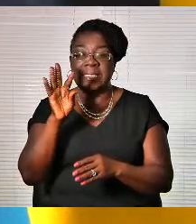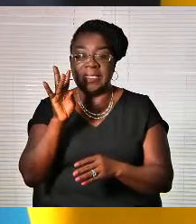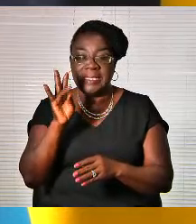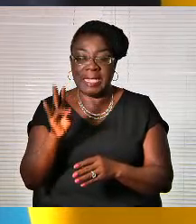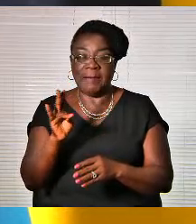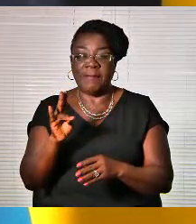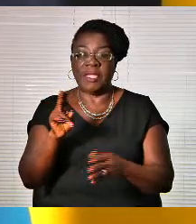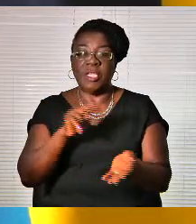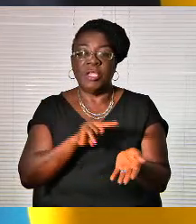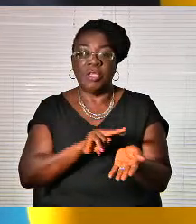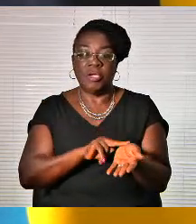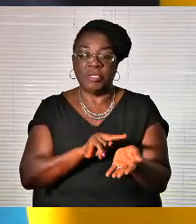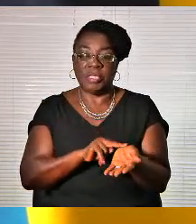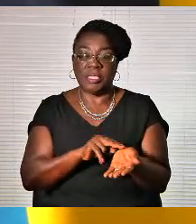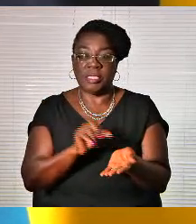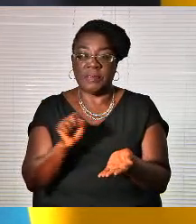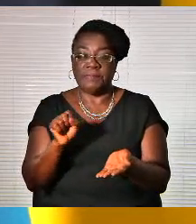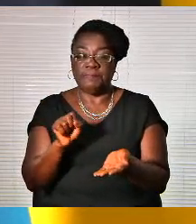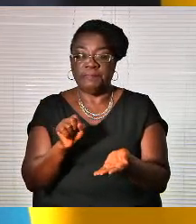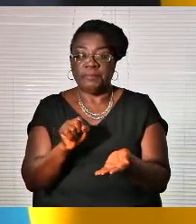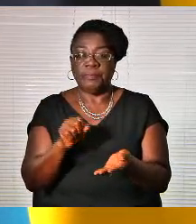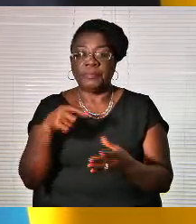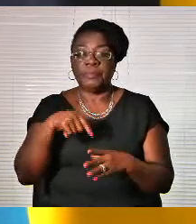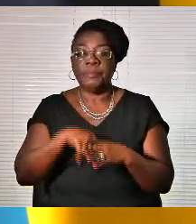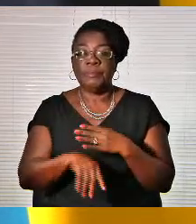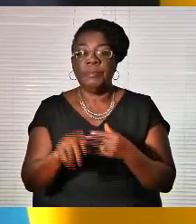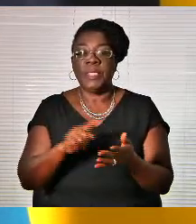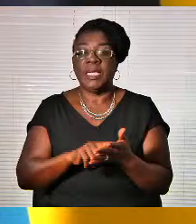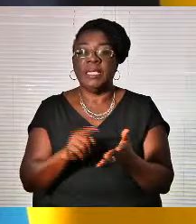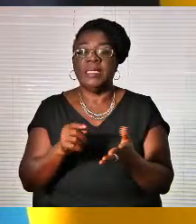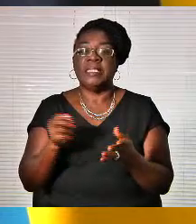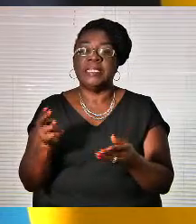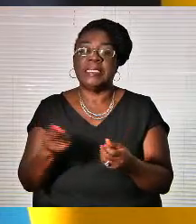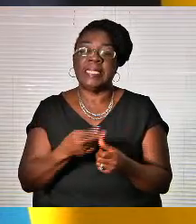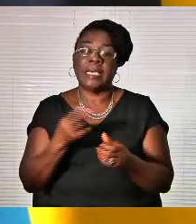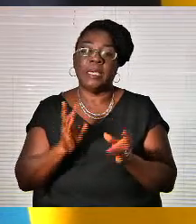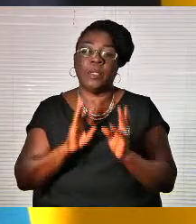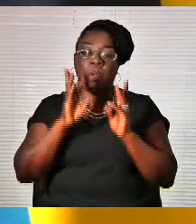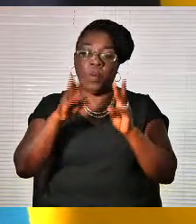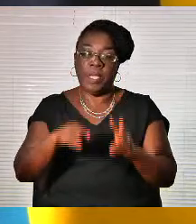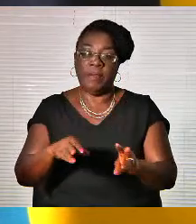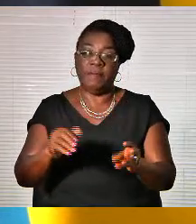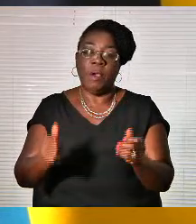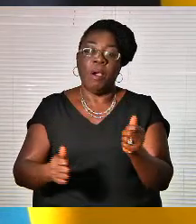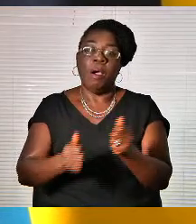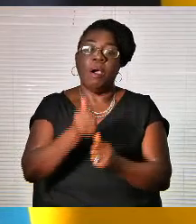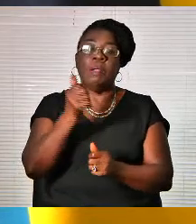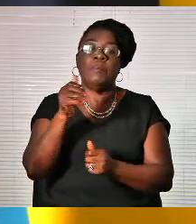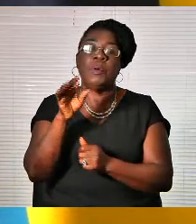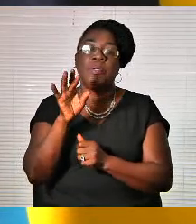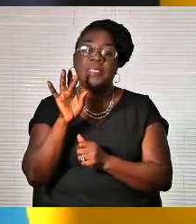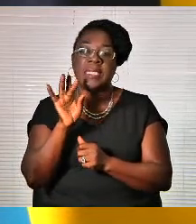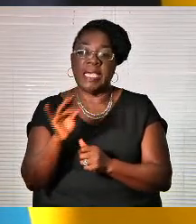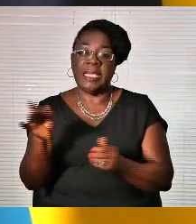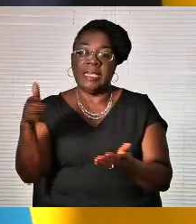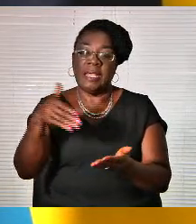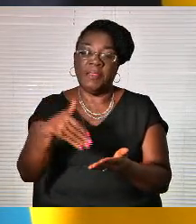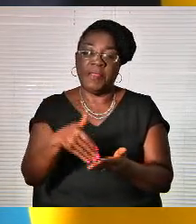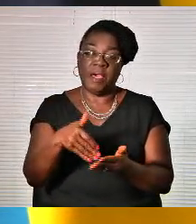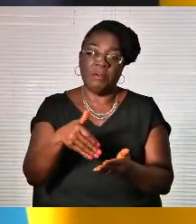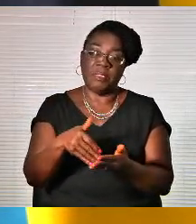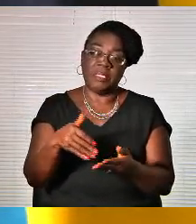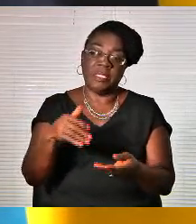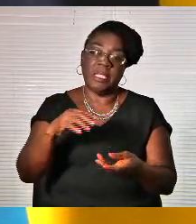health nurses. In this second wave, almost 8,000 connections have been